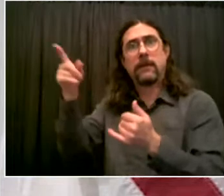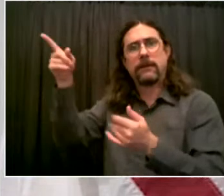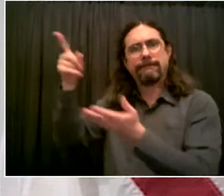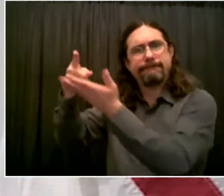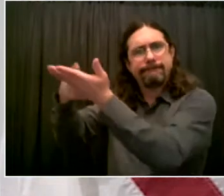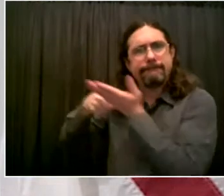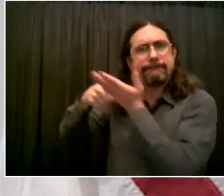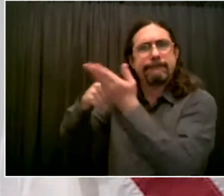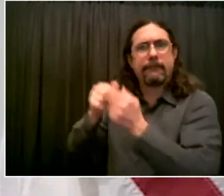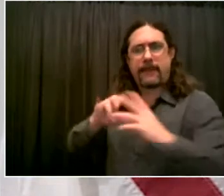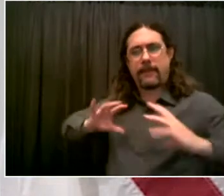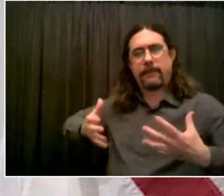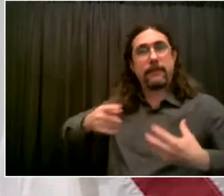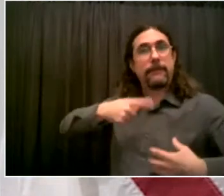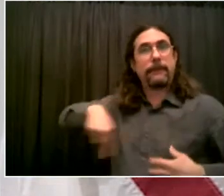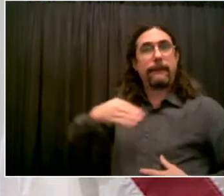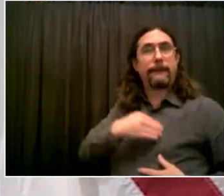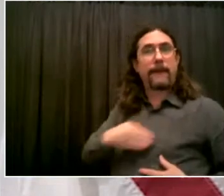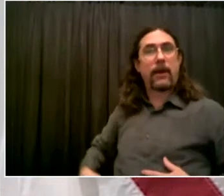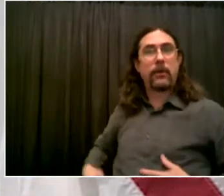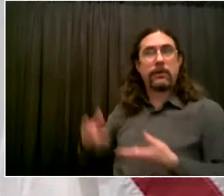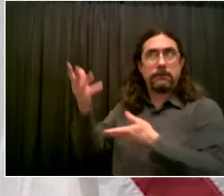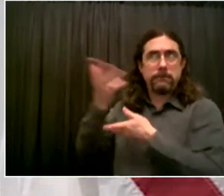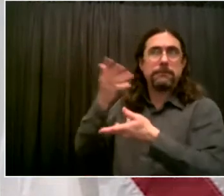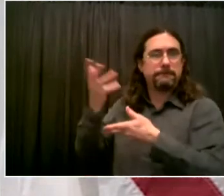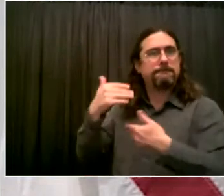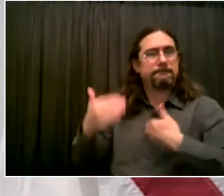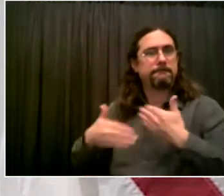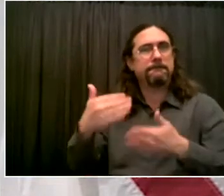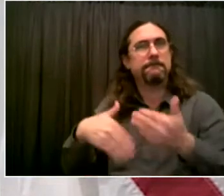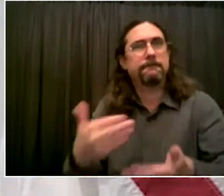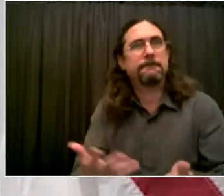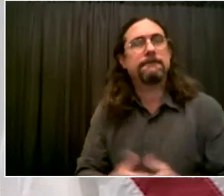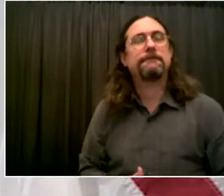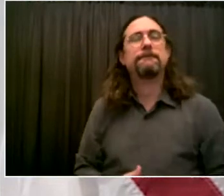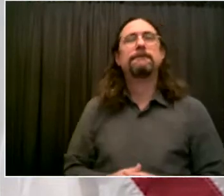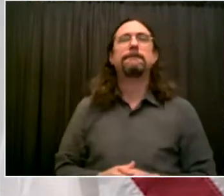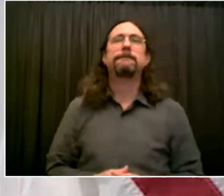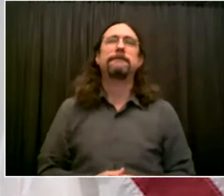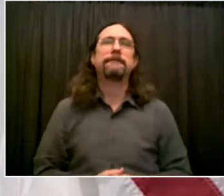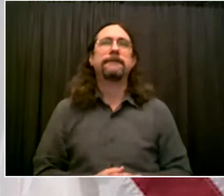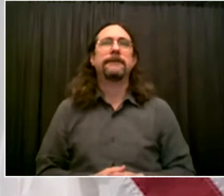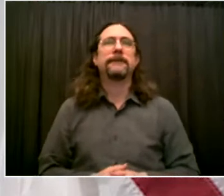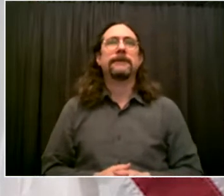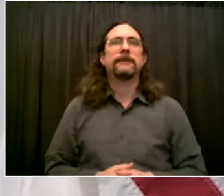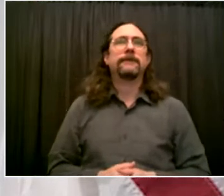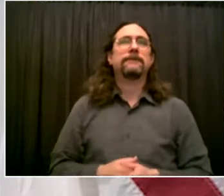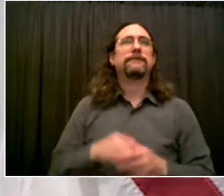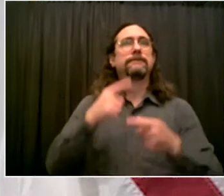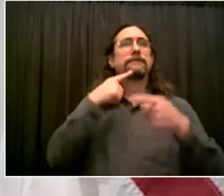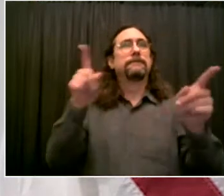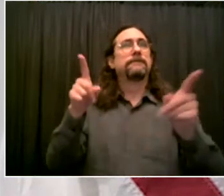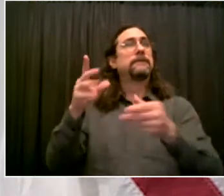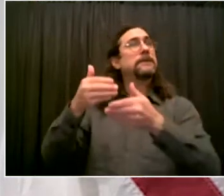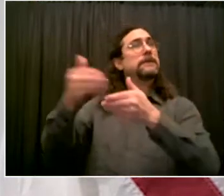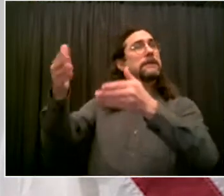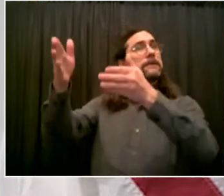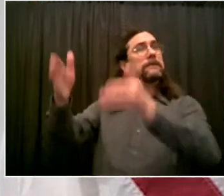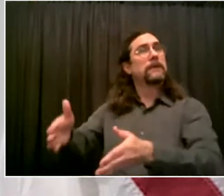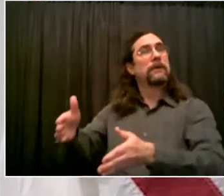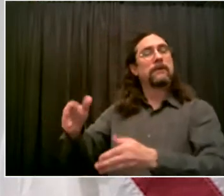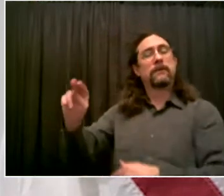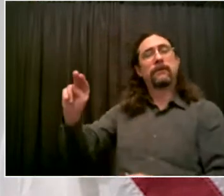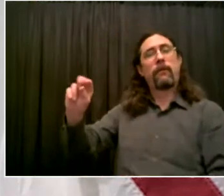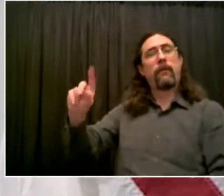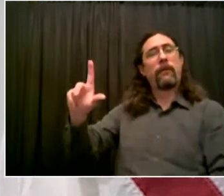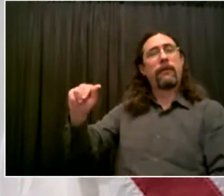ahead. Next is Nolan from The Post. Good morning, everybody. Nolan, can you hear us? You